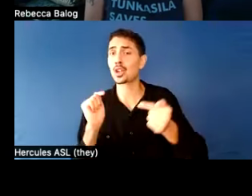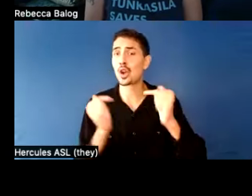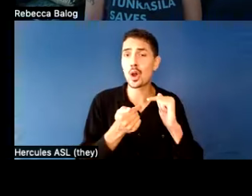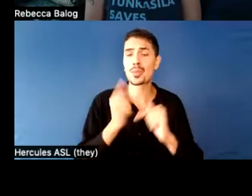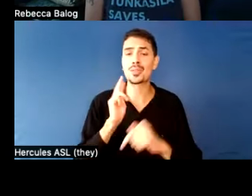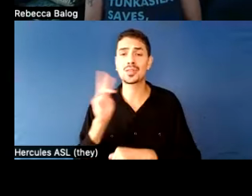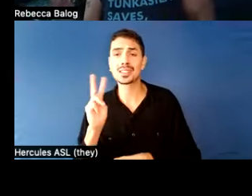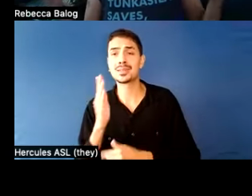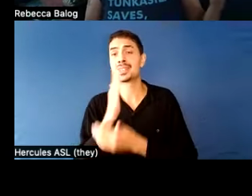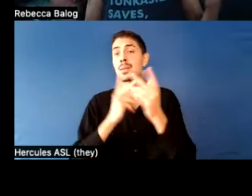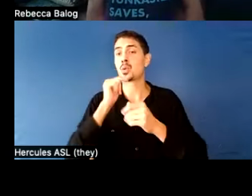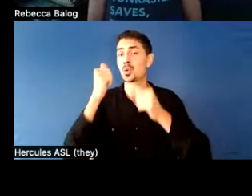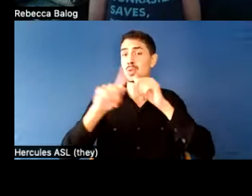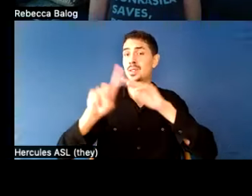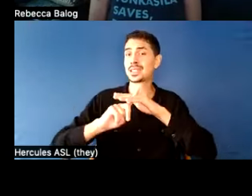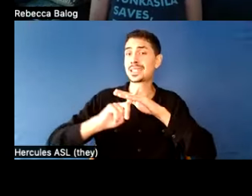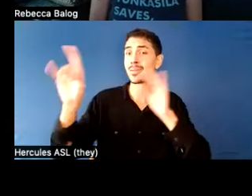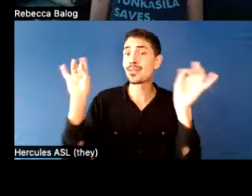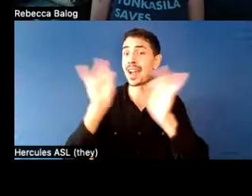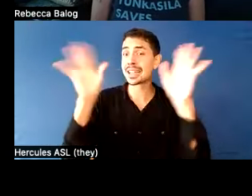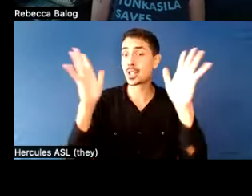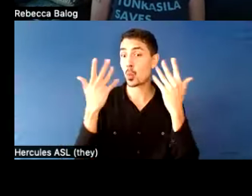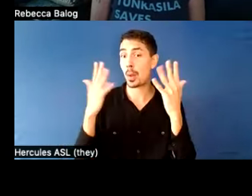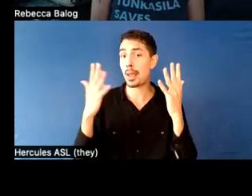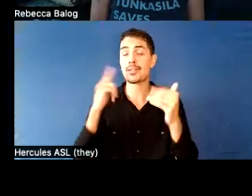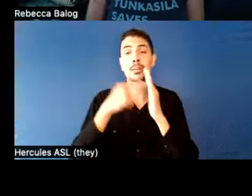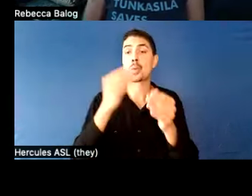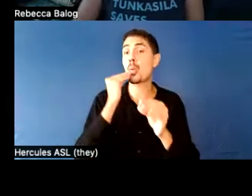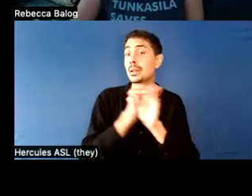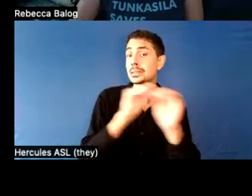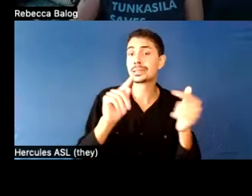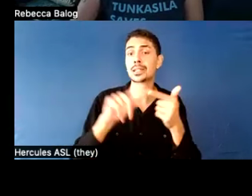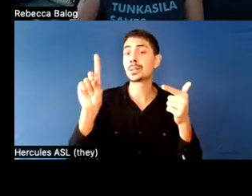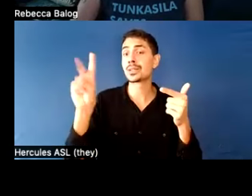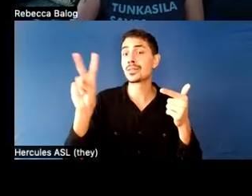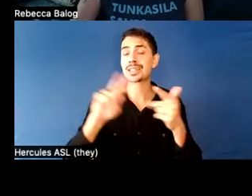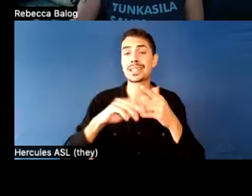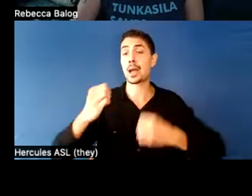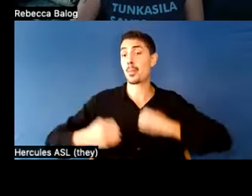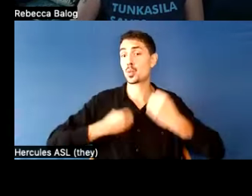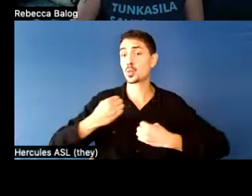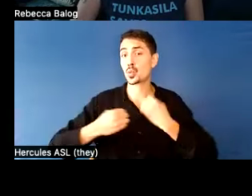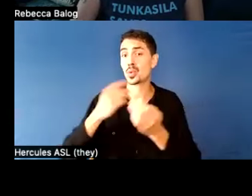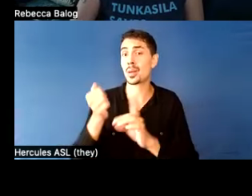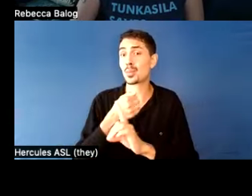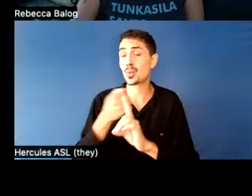violence, homelessness, domestic violence, emotional abuse, correct? Thank you so much.